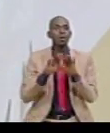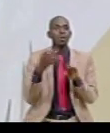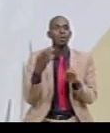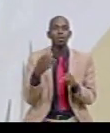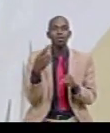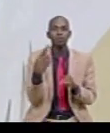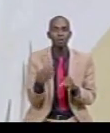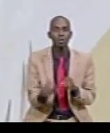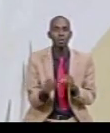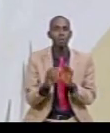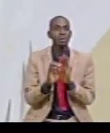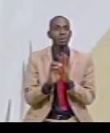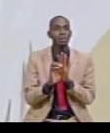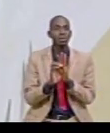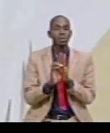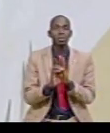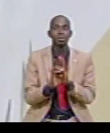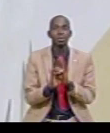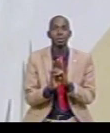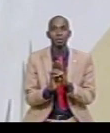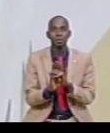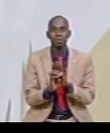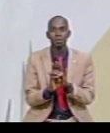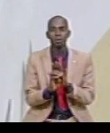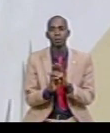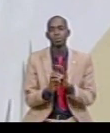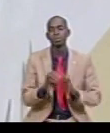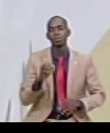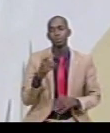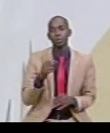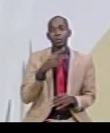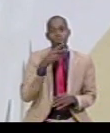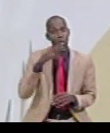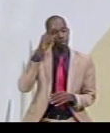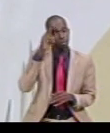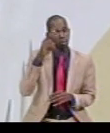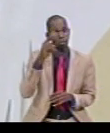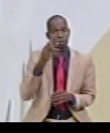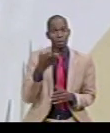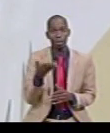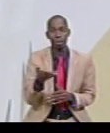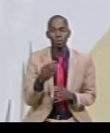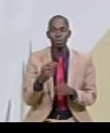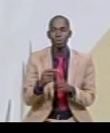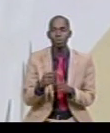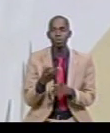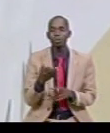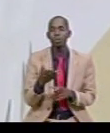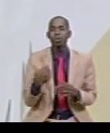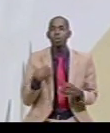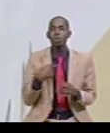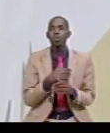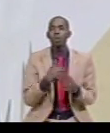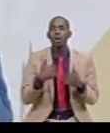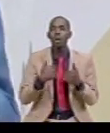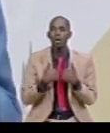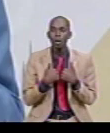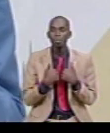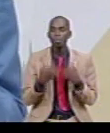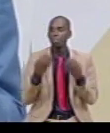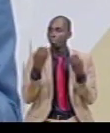this scapegoat? We have many